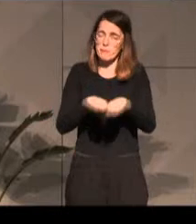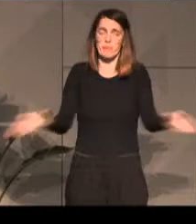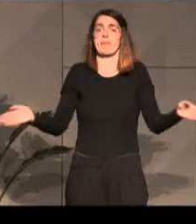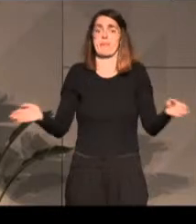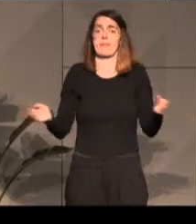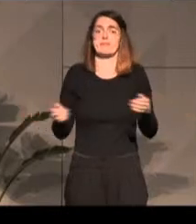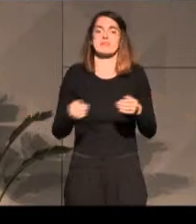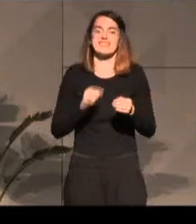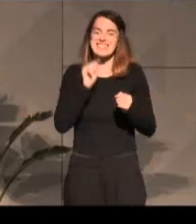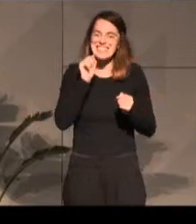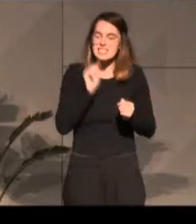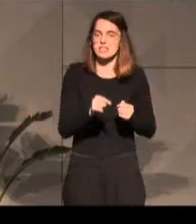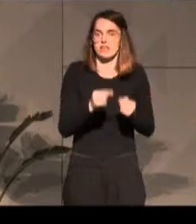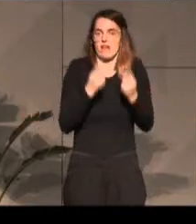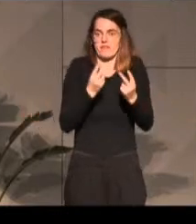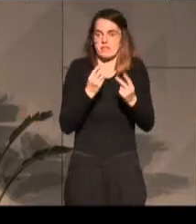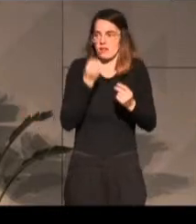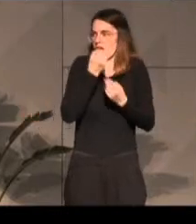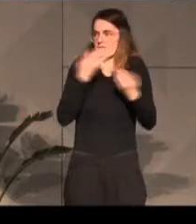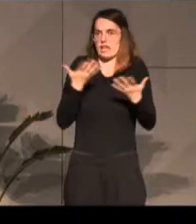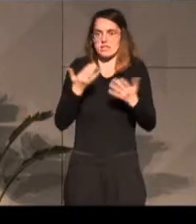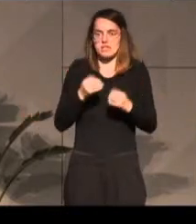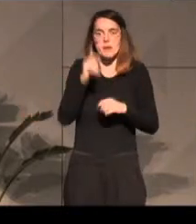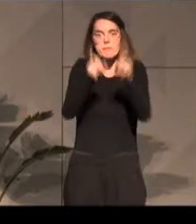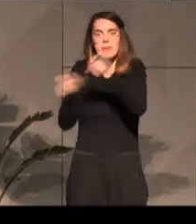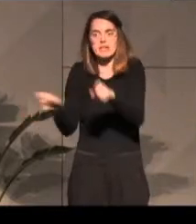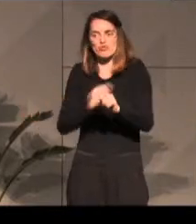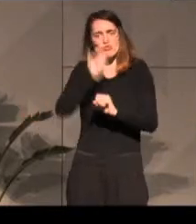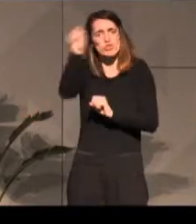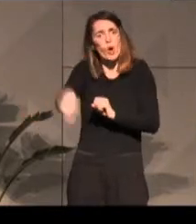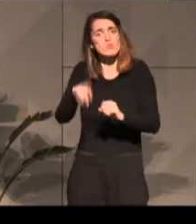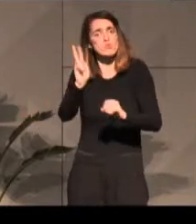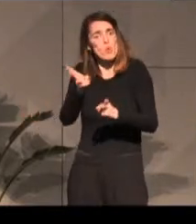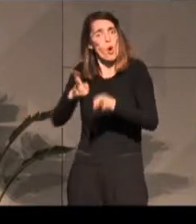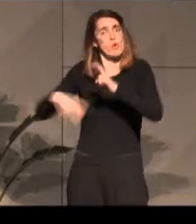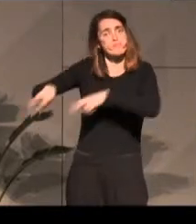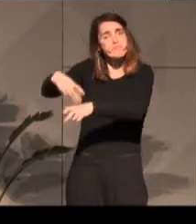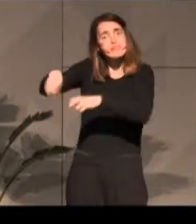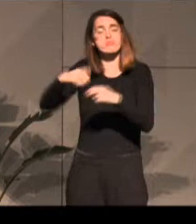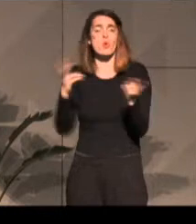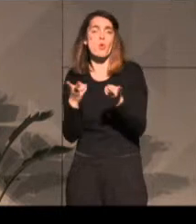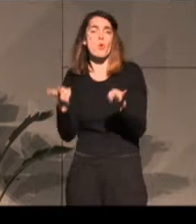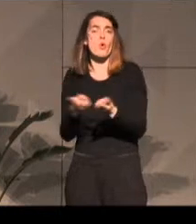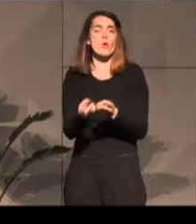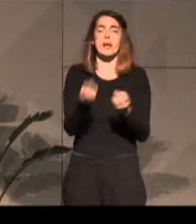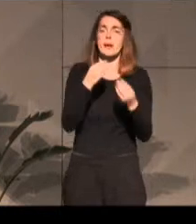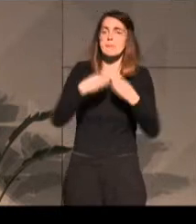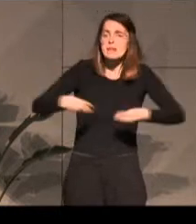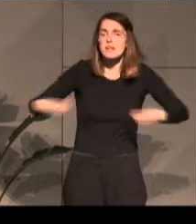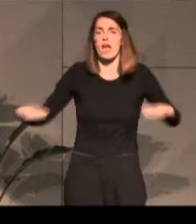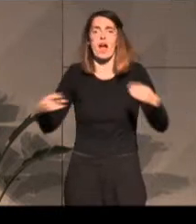day they crack open and they disintegrate fully. And you have to make sure that you